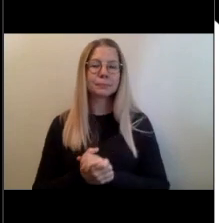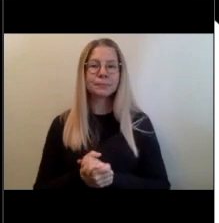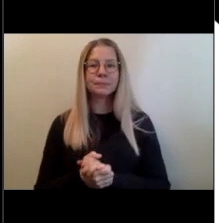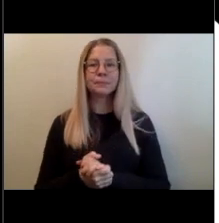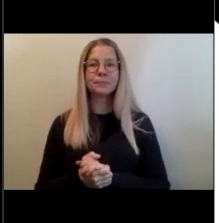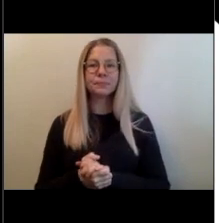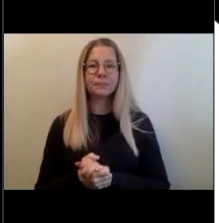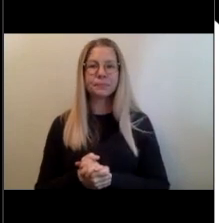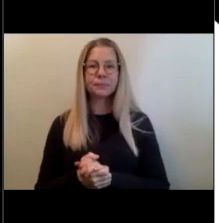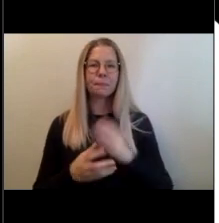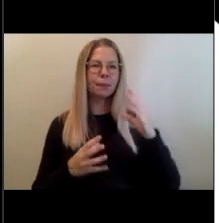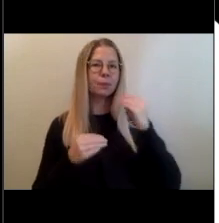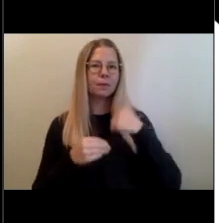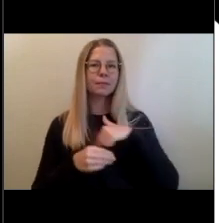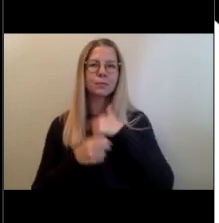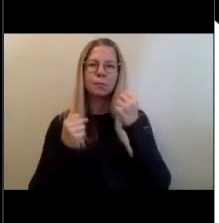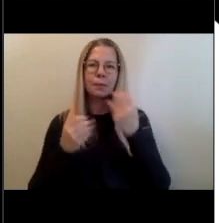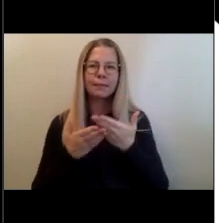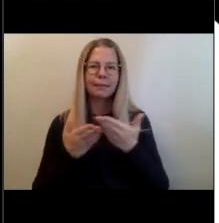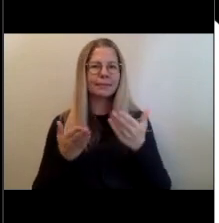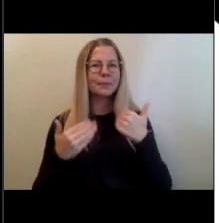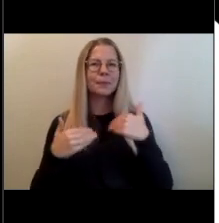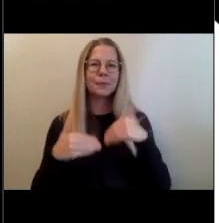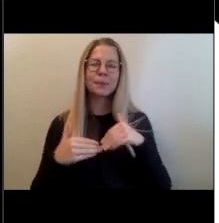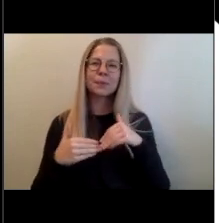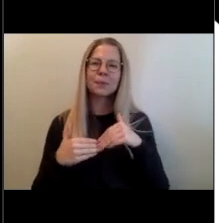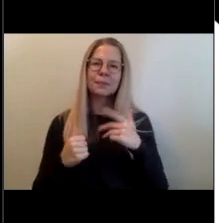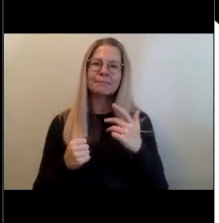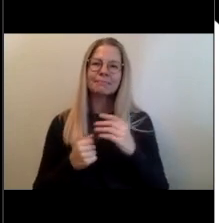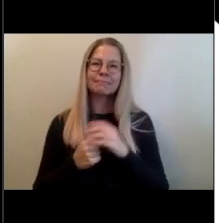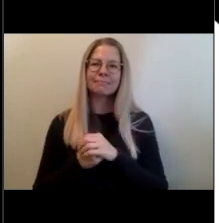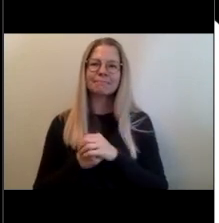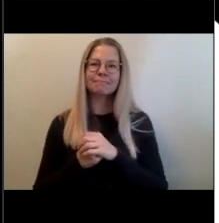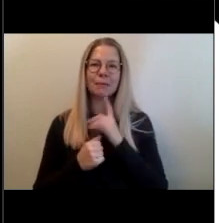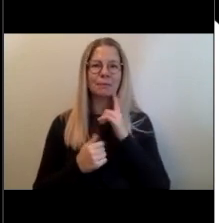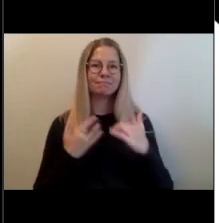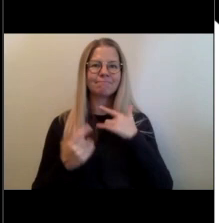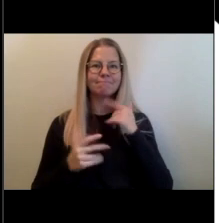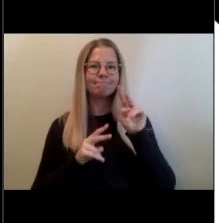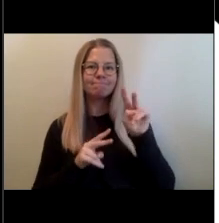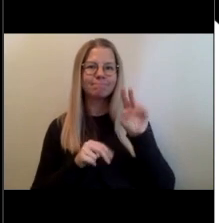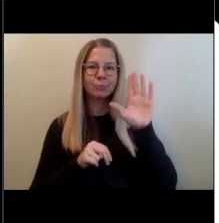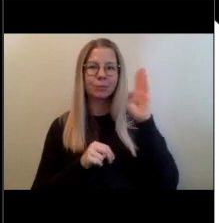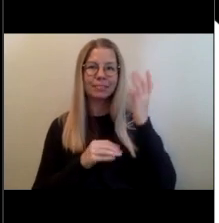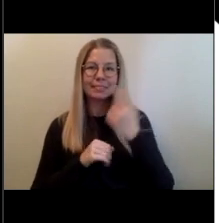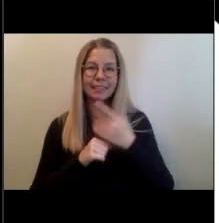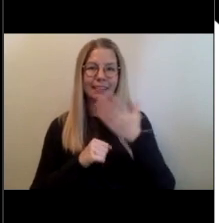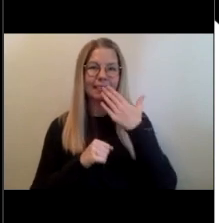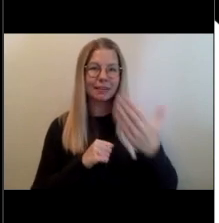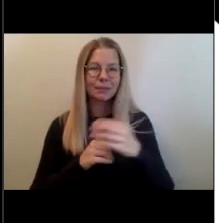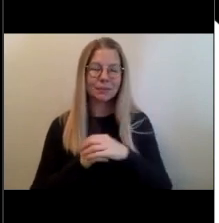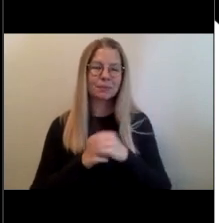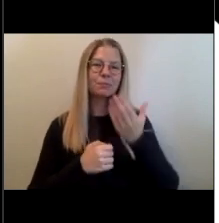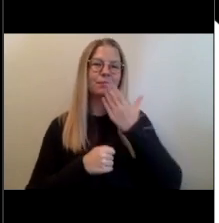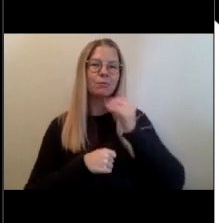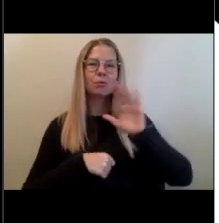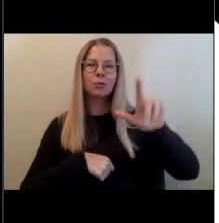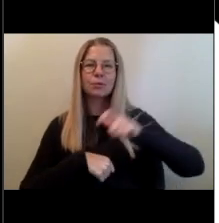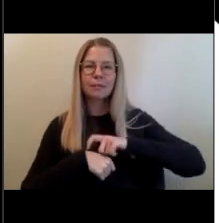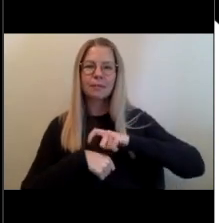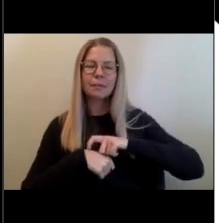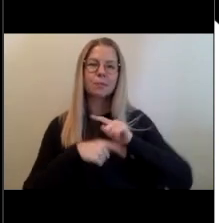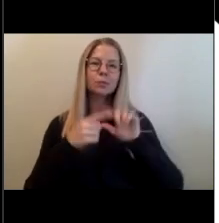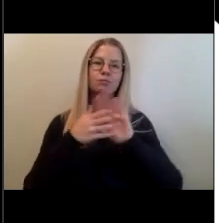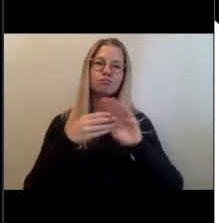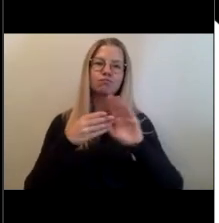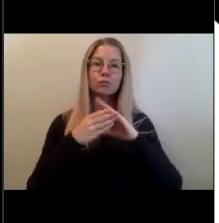and you taught us so many things. I was really, really pleased to be listening today. And thank you so much for taking the time to share